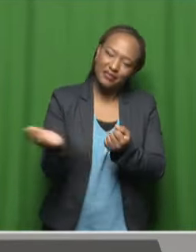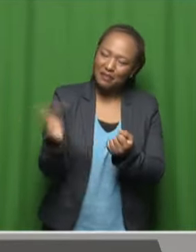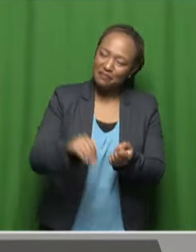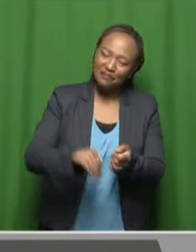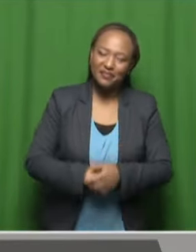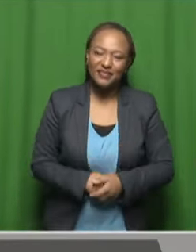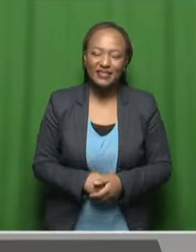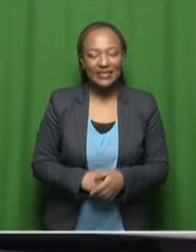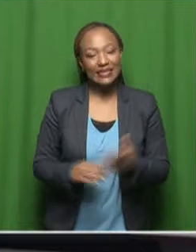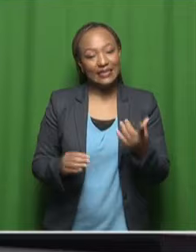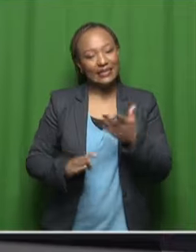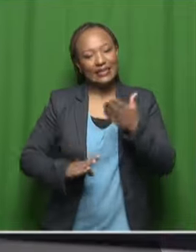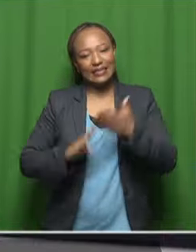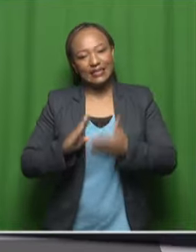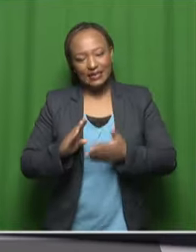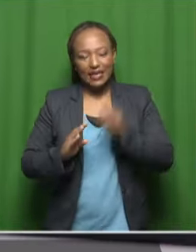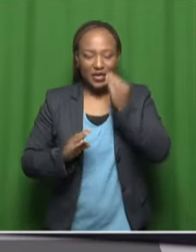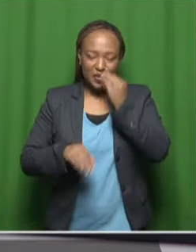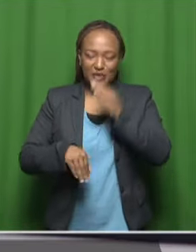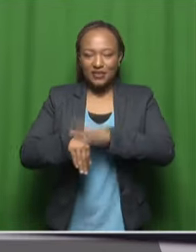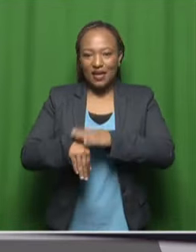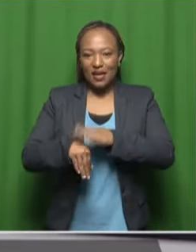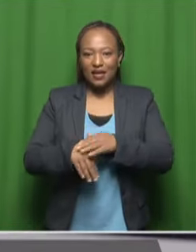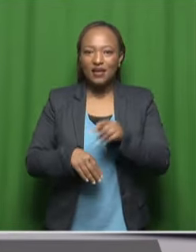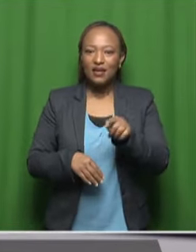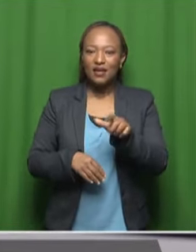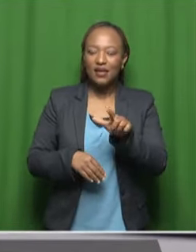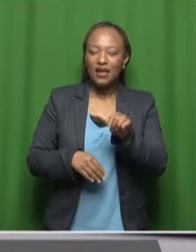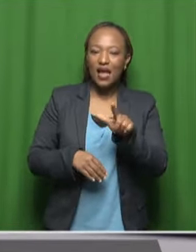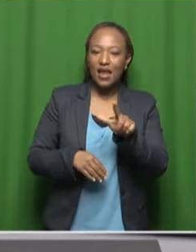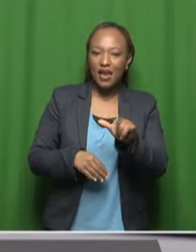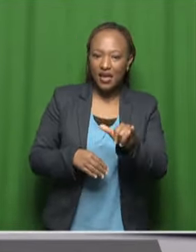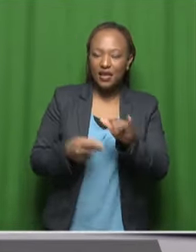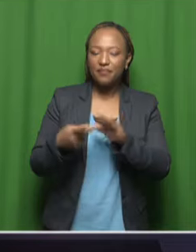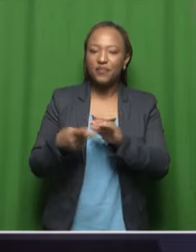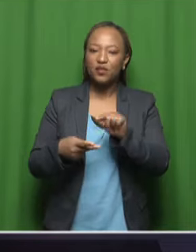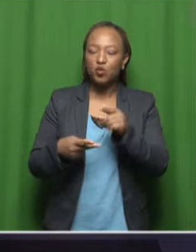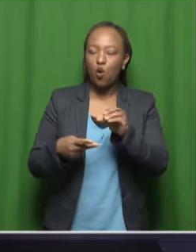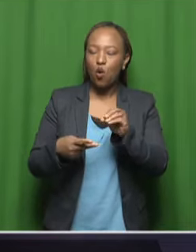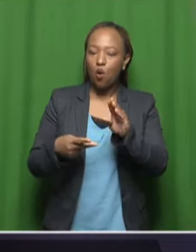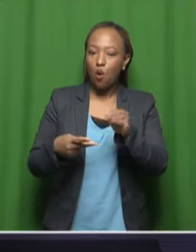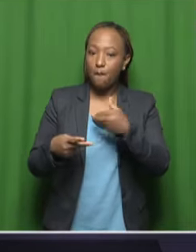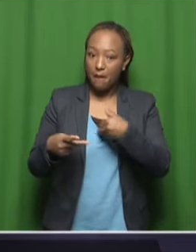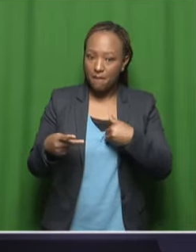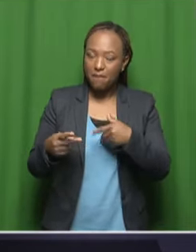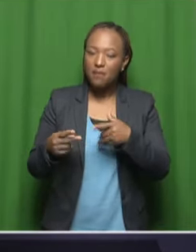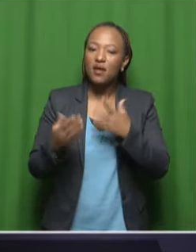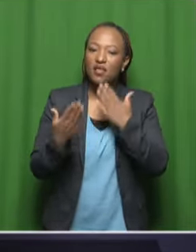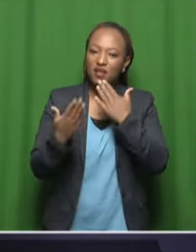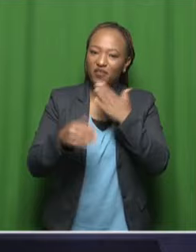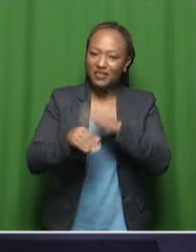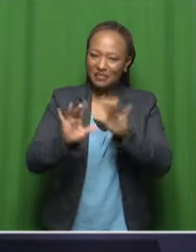Unfortunately, we have to end it there because we have to take news. But Lely Nkuli and Mamtoko, thank you so much for joining us. We do appreciate the time. Bye-bye, Ma.